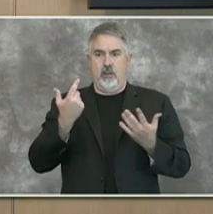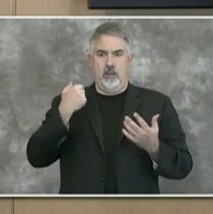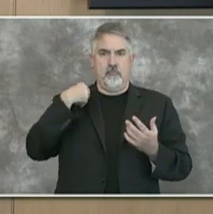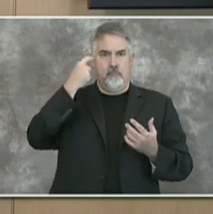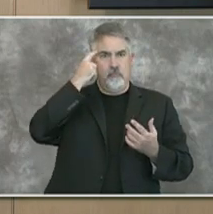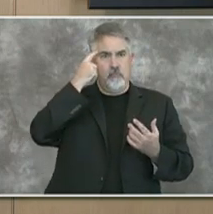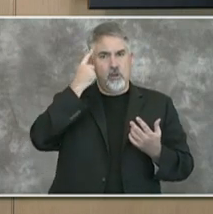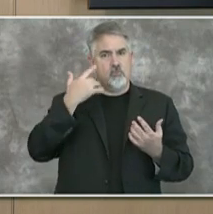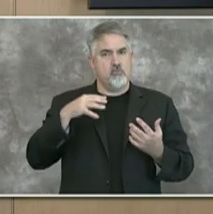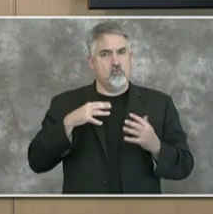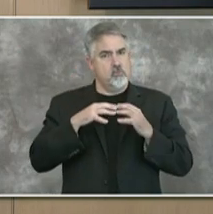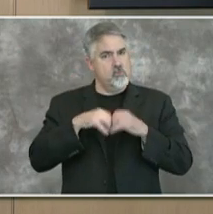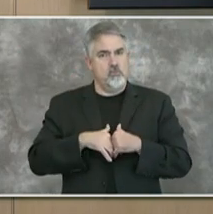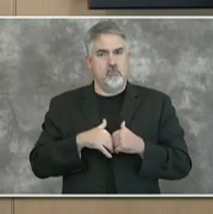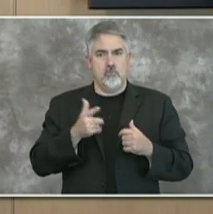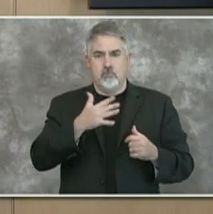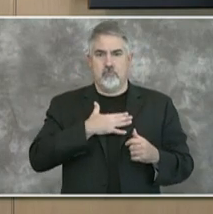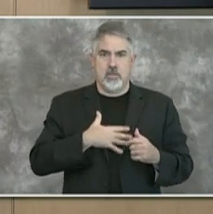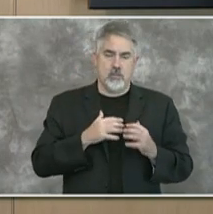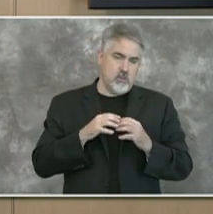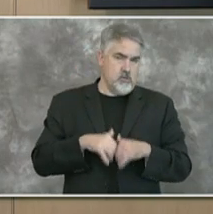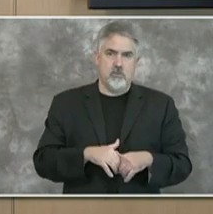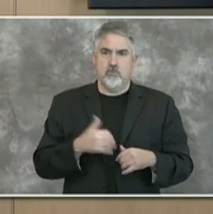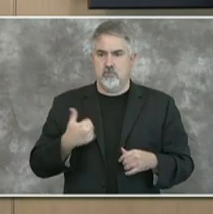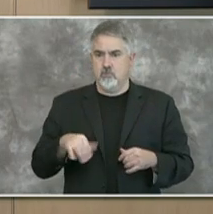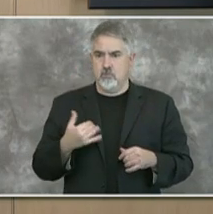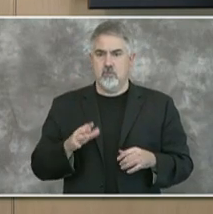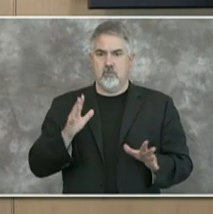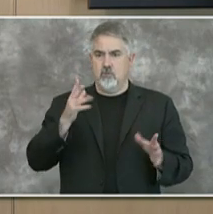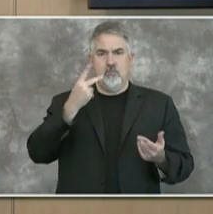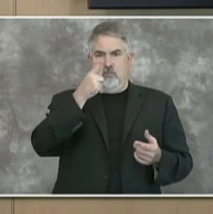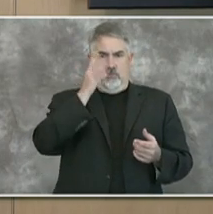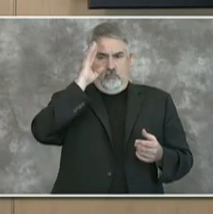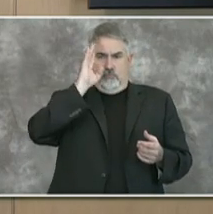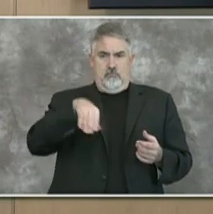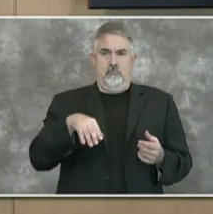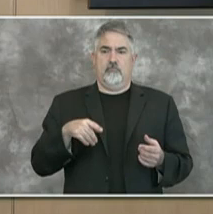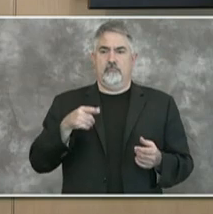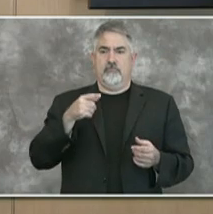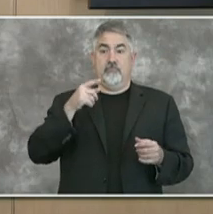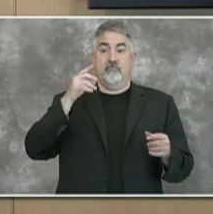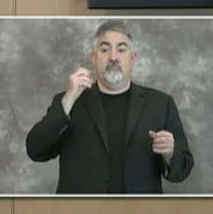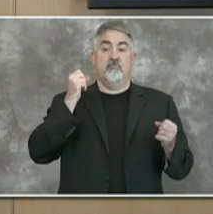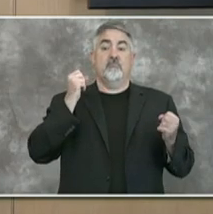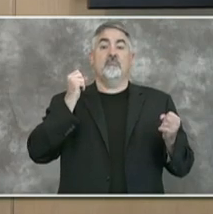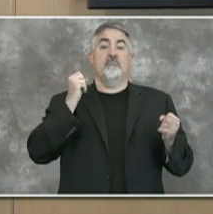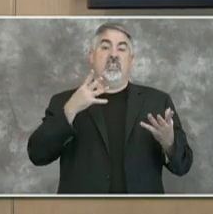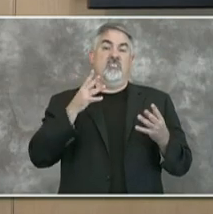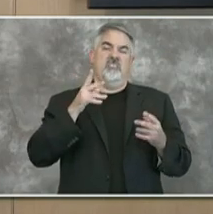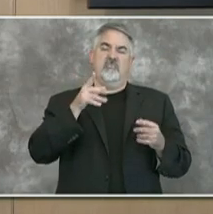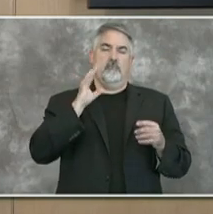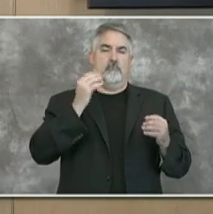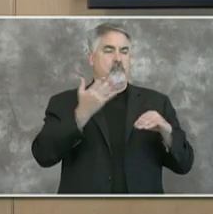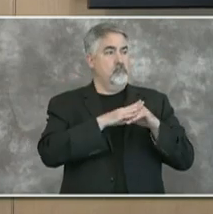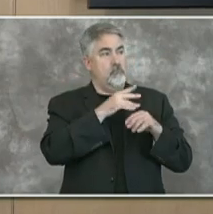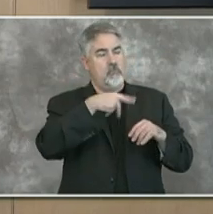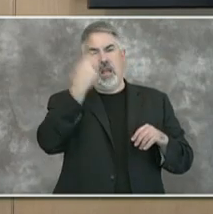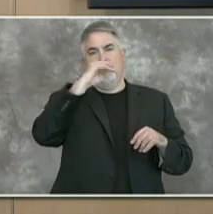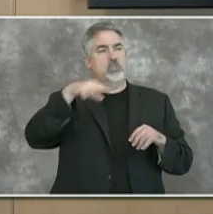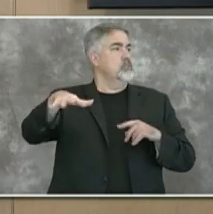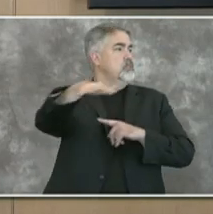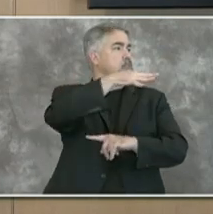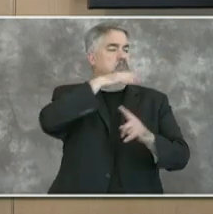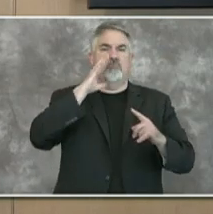emotional wellness. We will see higher rates of depression and substance use as all of this plays